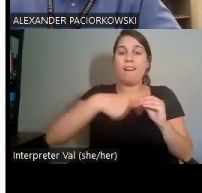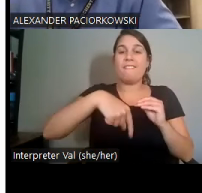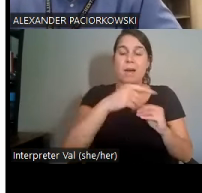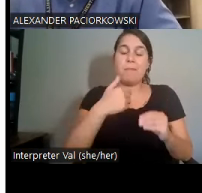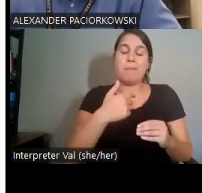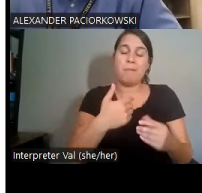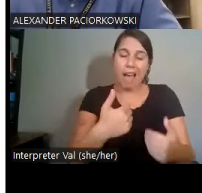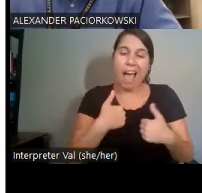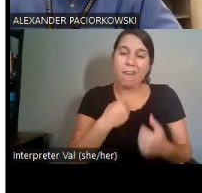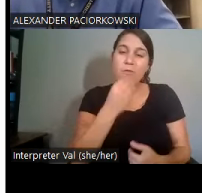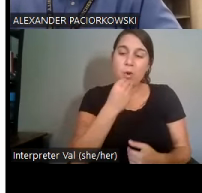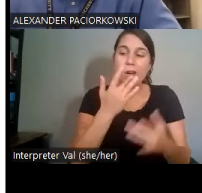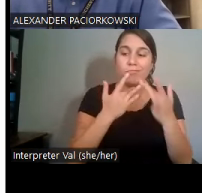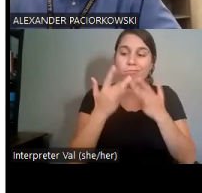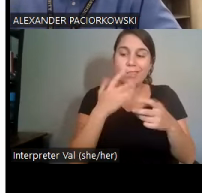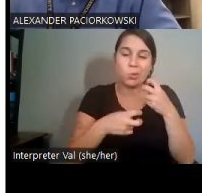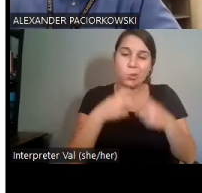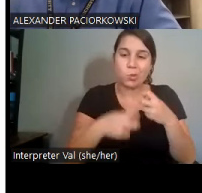those really